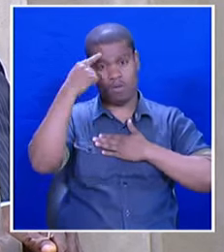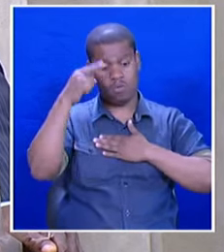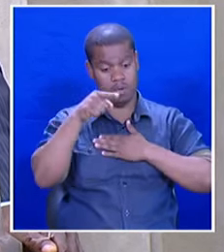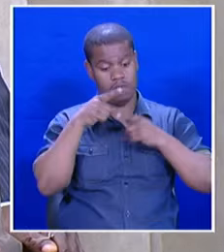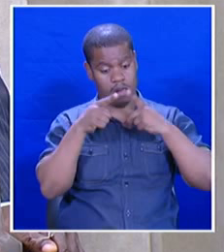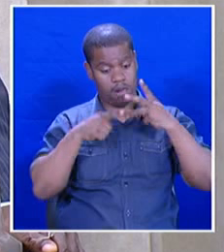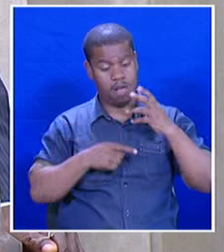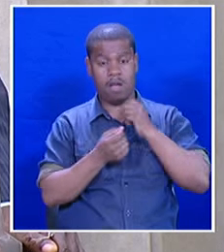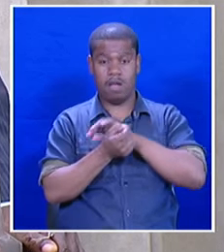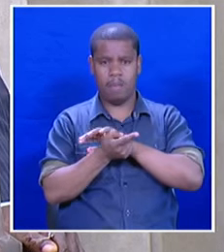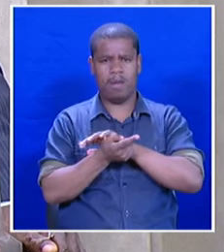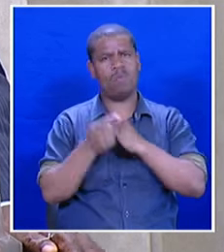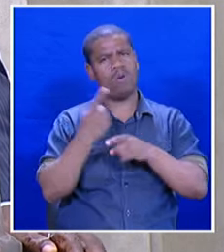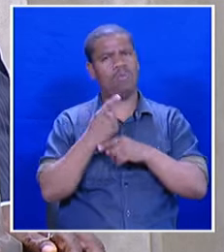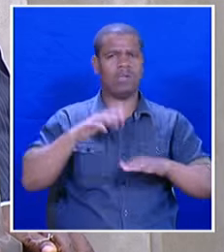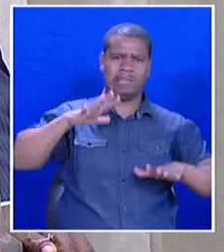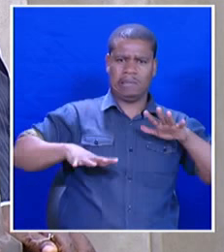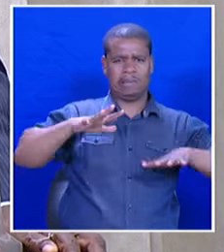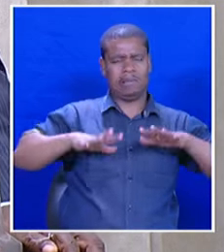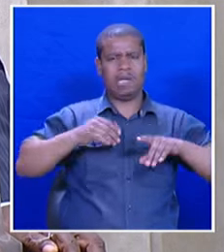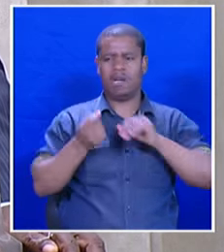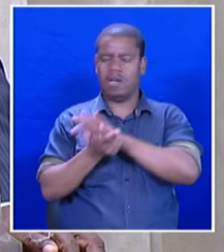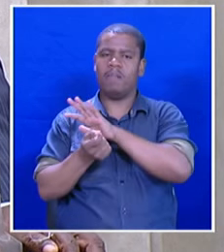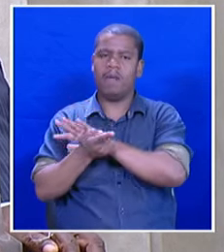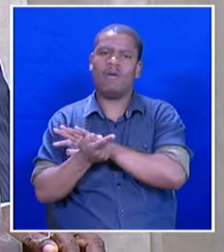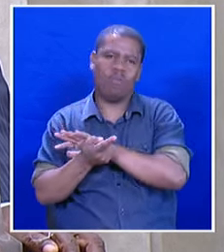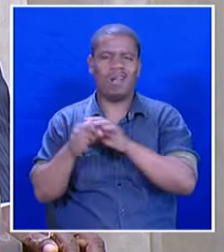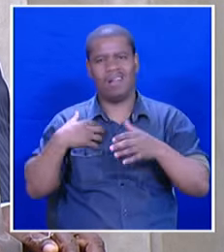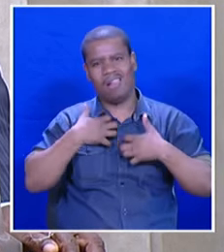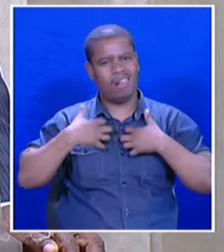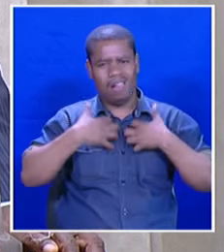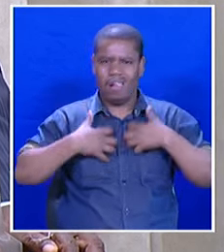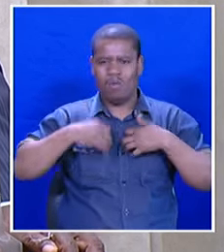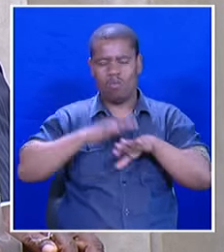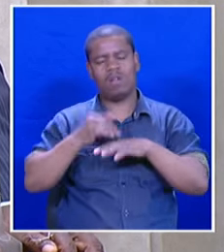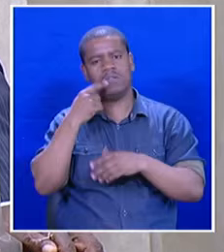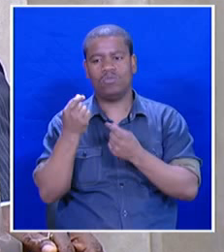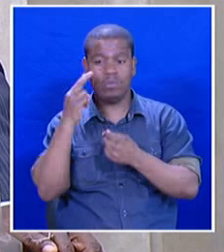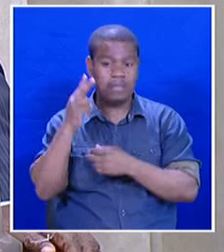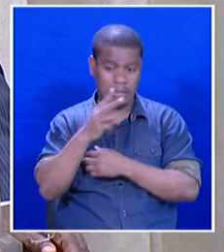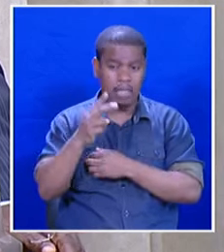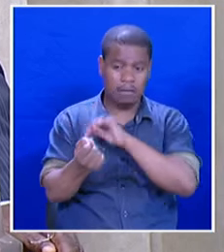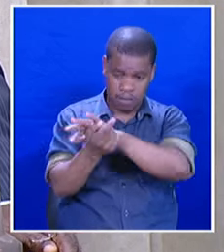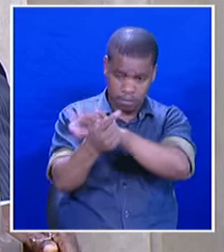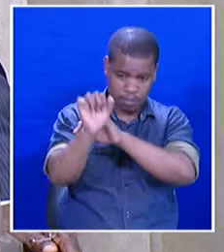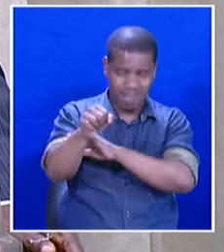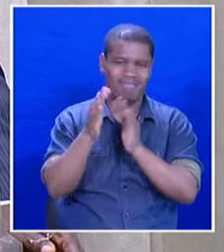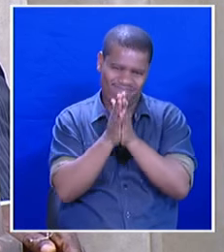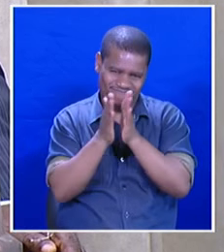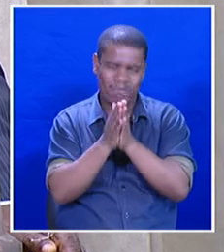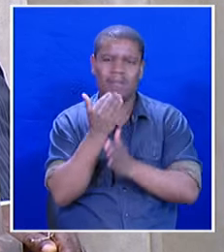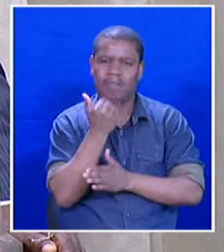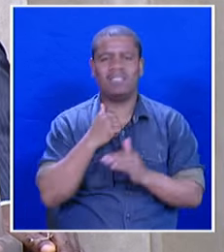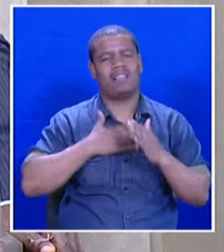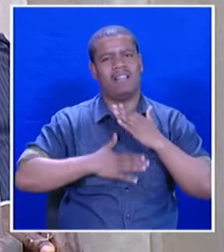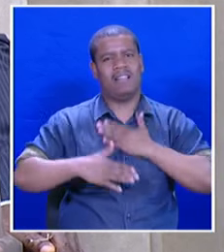disturbing, unsettling, unnerving for all of us. But let us be rest assured that the matters